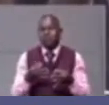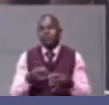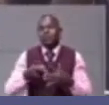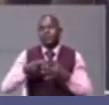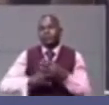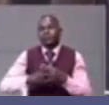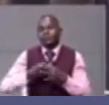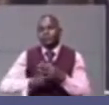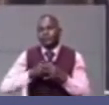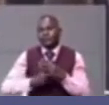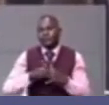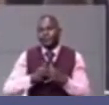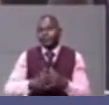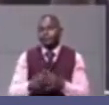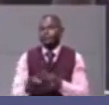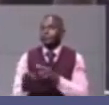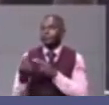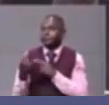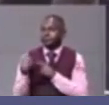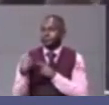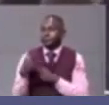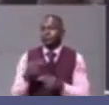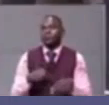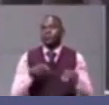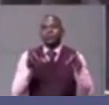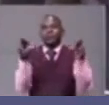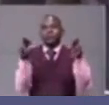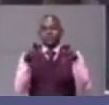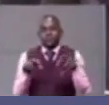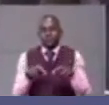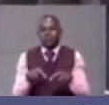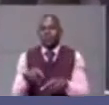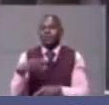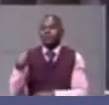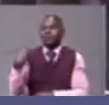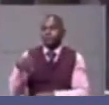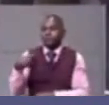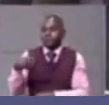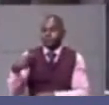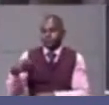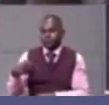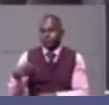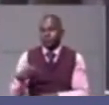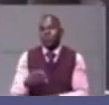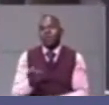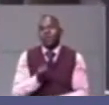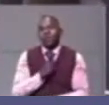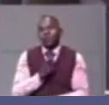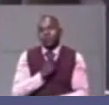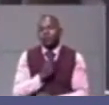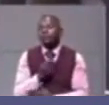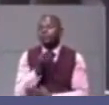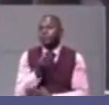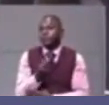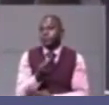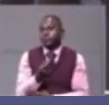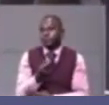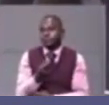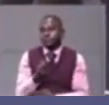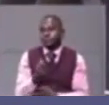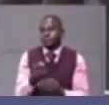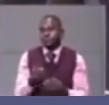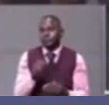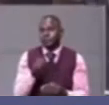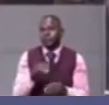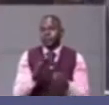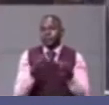engineer in charge of maintenance of this equipment was complaining of lack of money. In